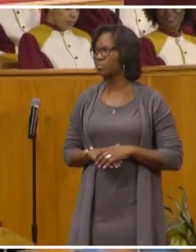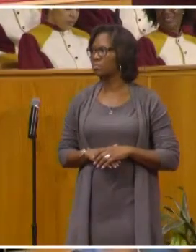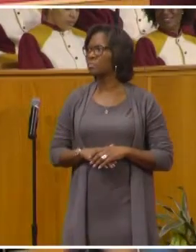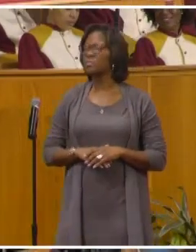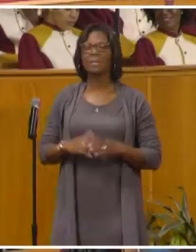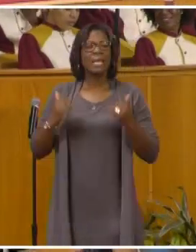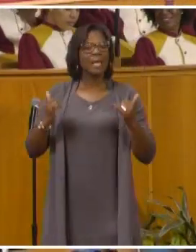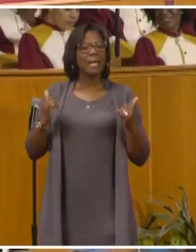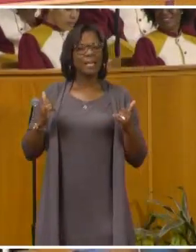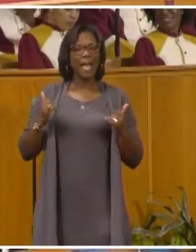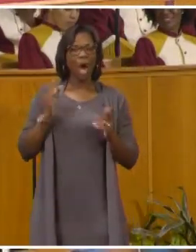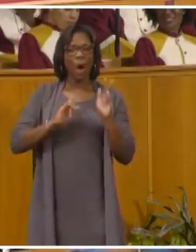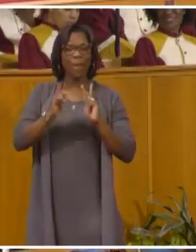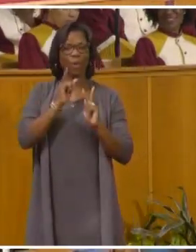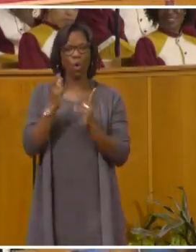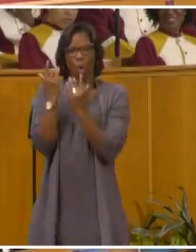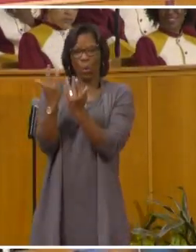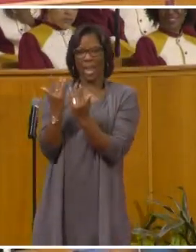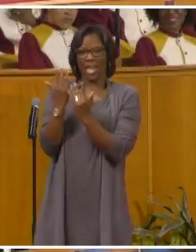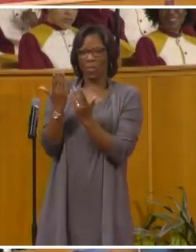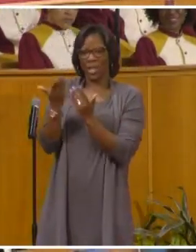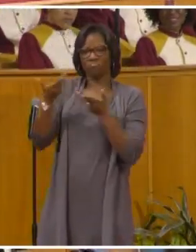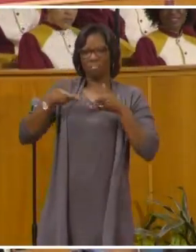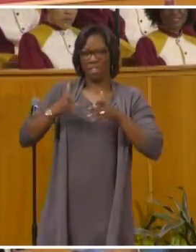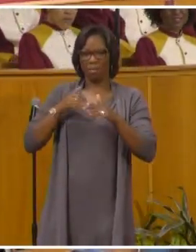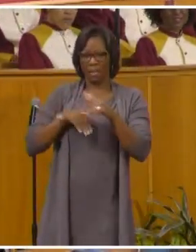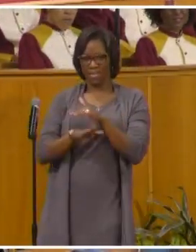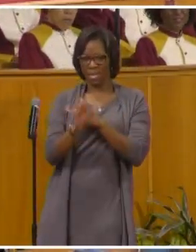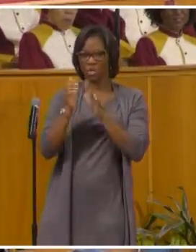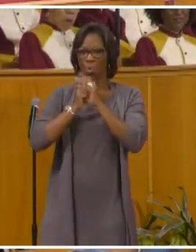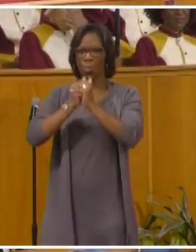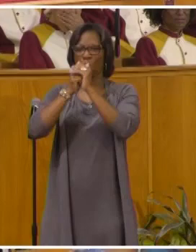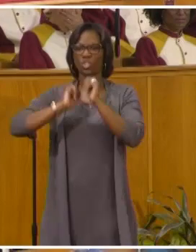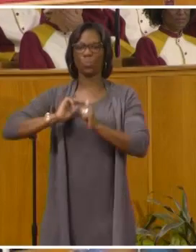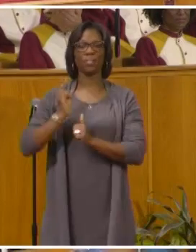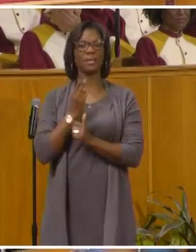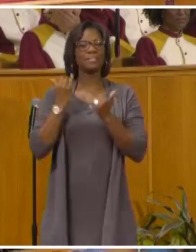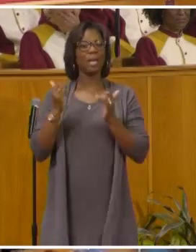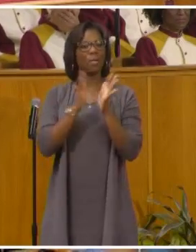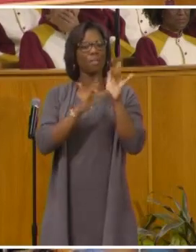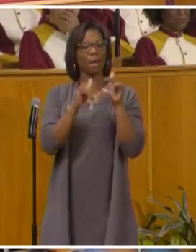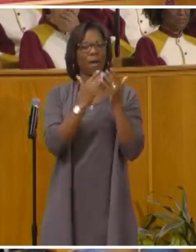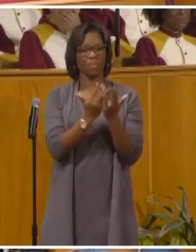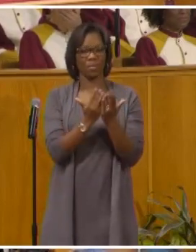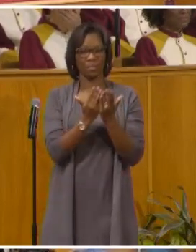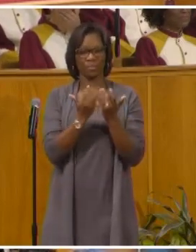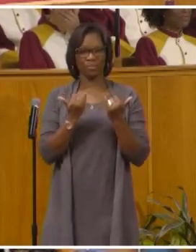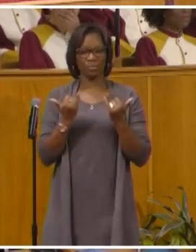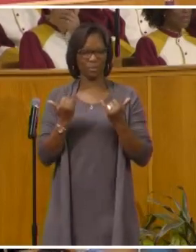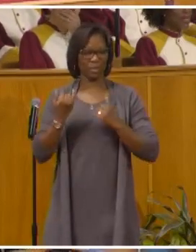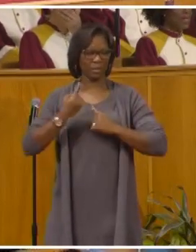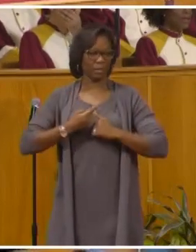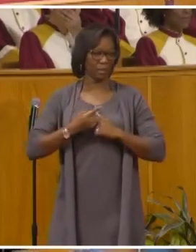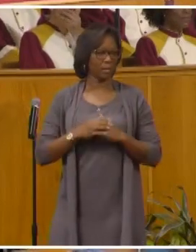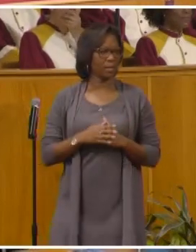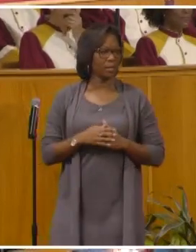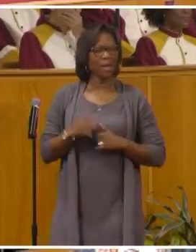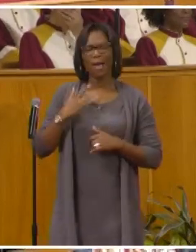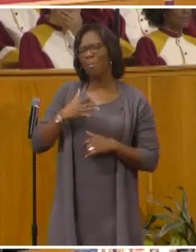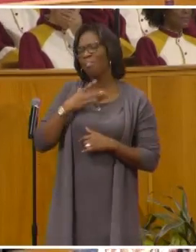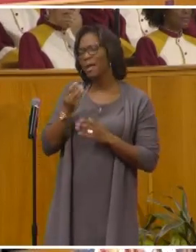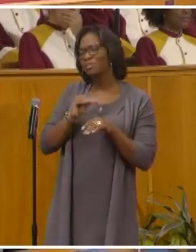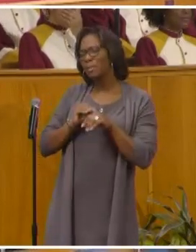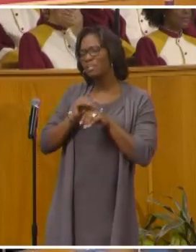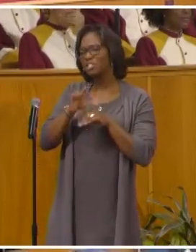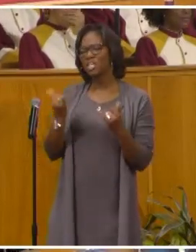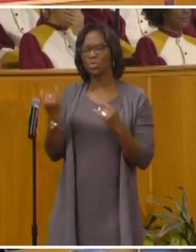As we allow those who are waiting to worship, I invite you to journey with me in your Bibles to what I might suggest to you